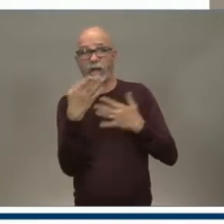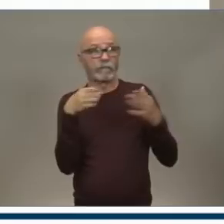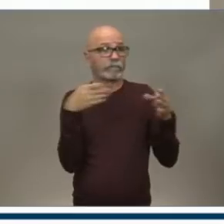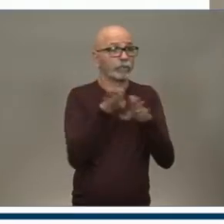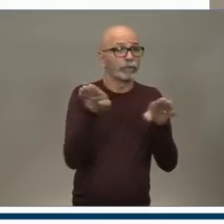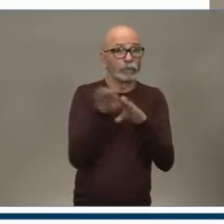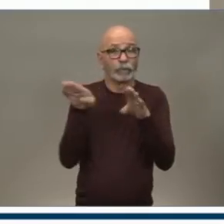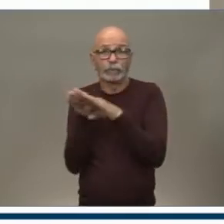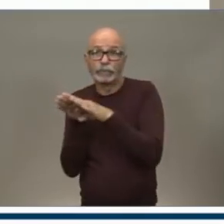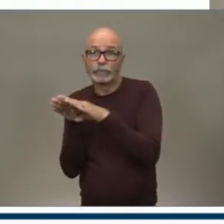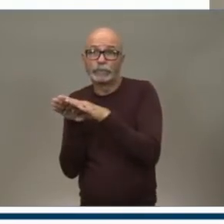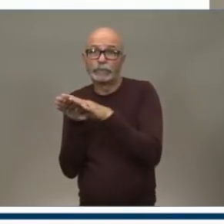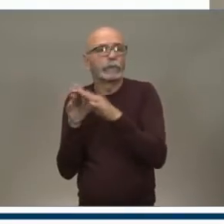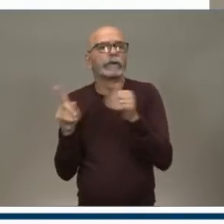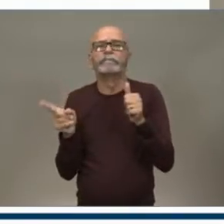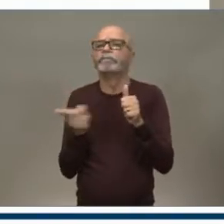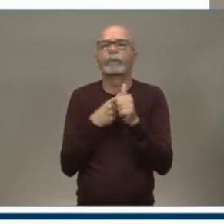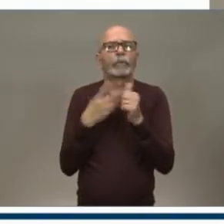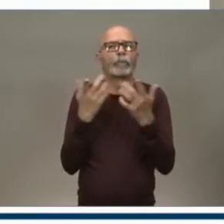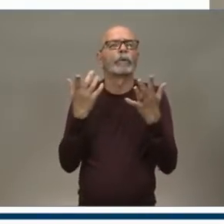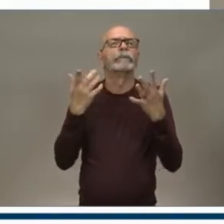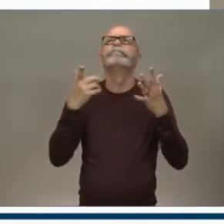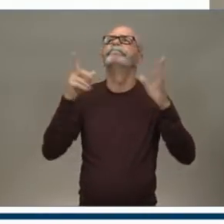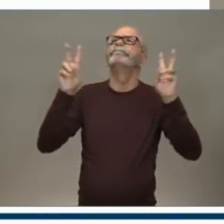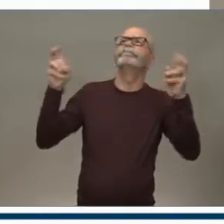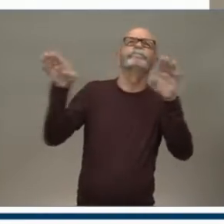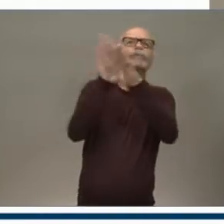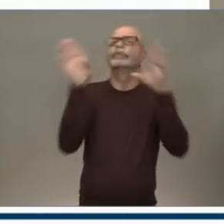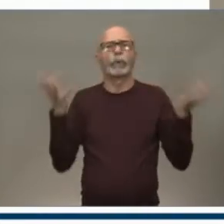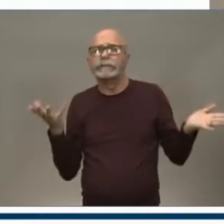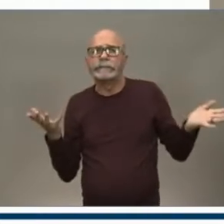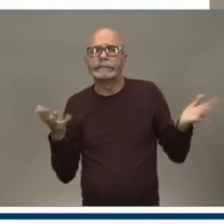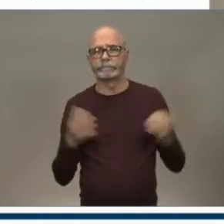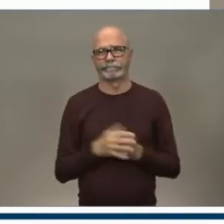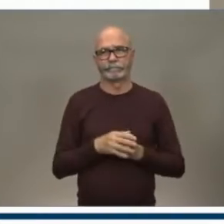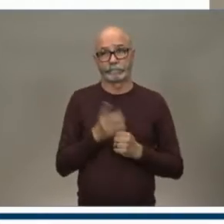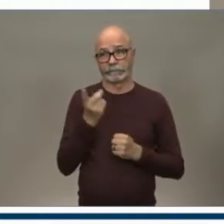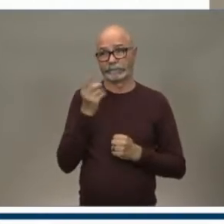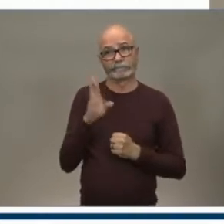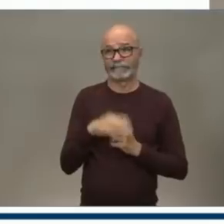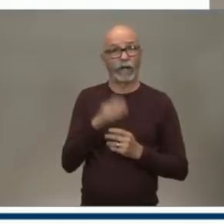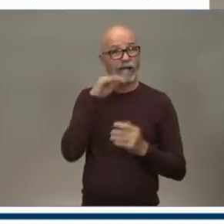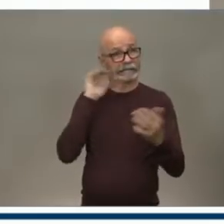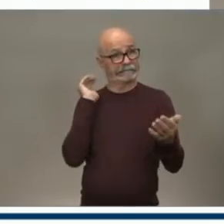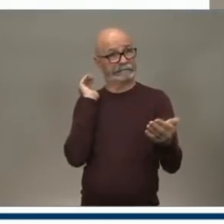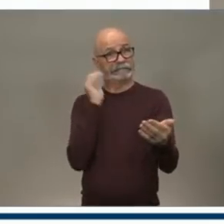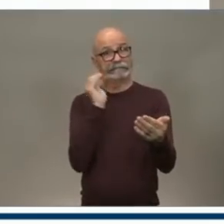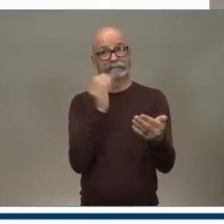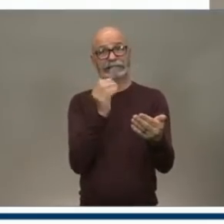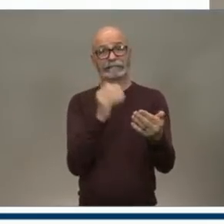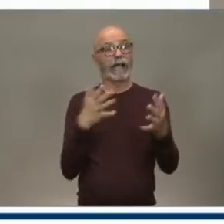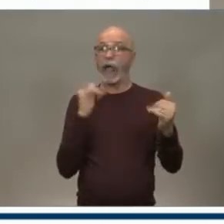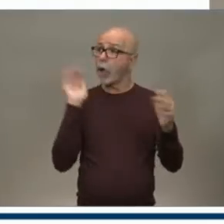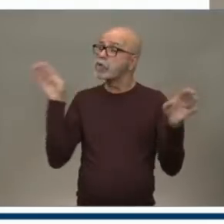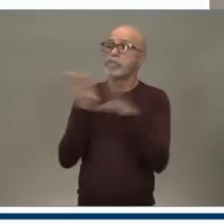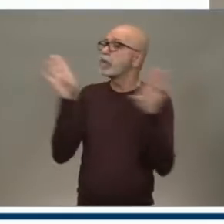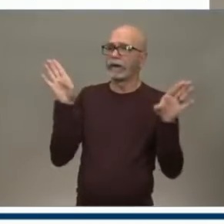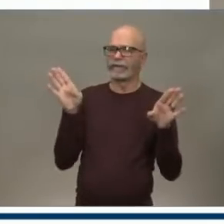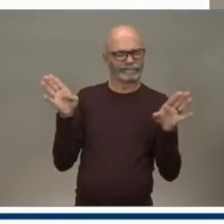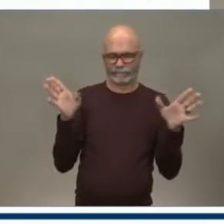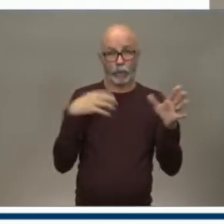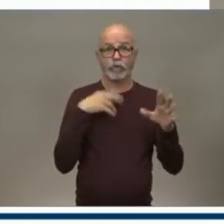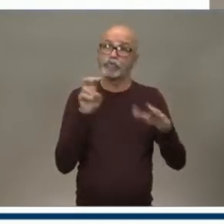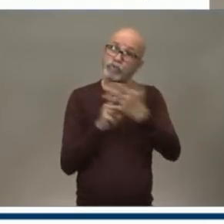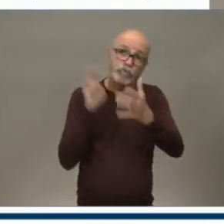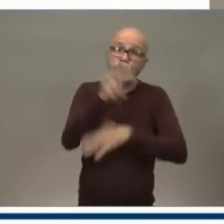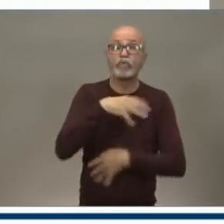and stop the spread? So I'm not going to speculate about how close we may be. We're actively looking at that, and it'll depend on what we see